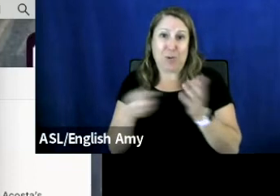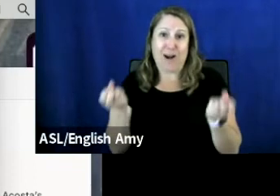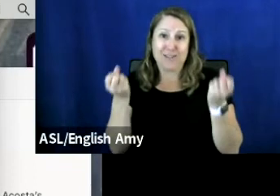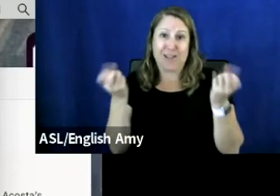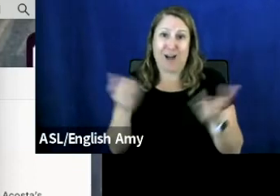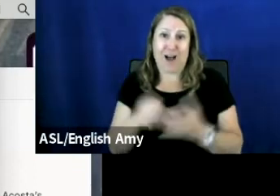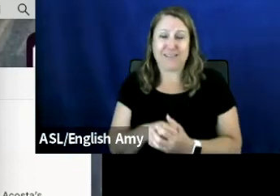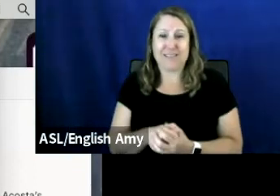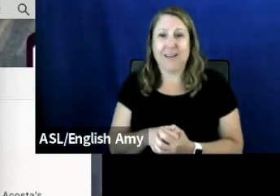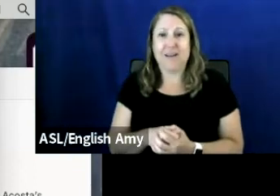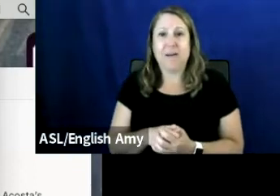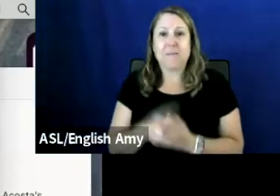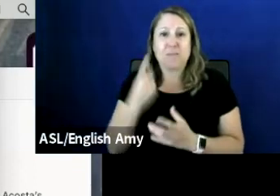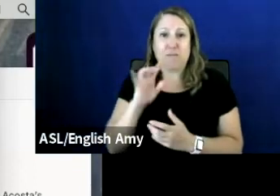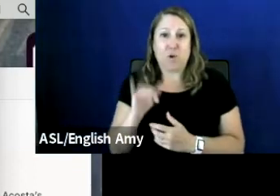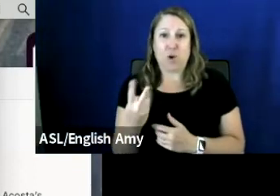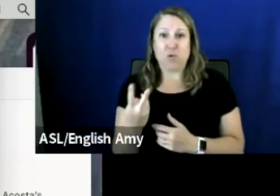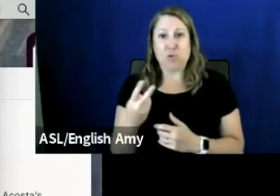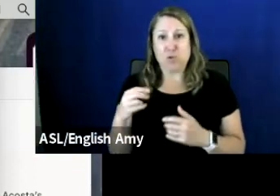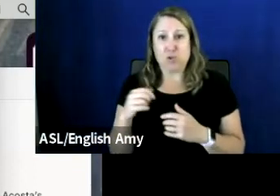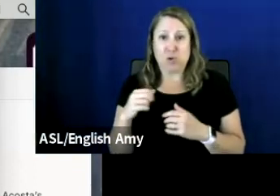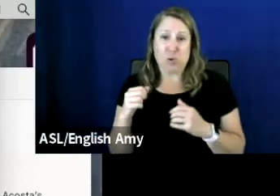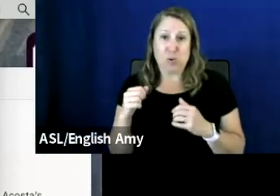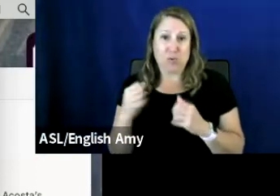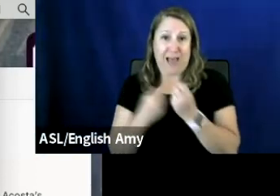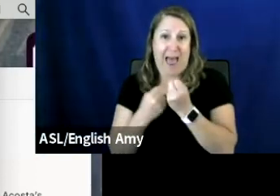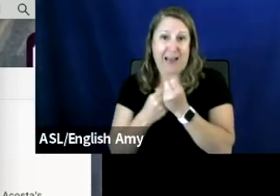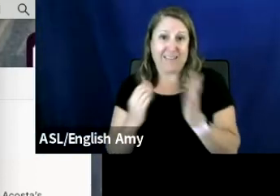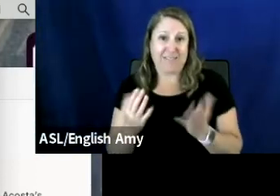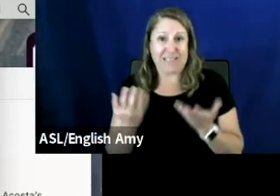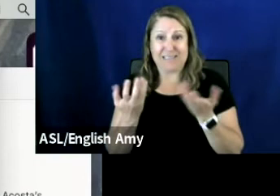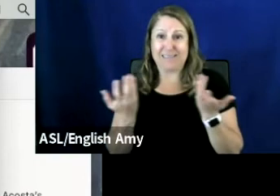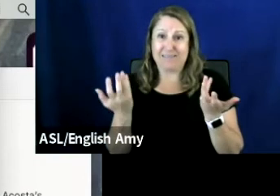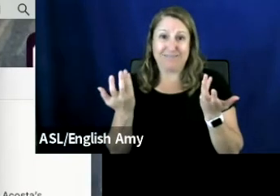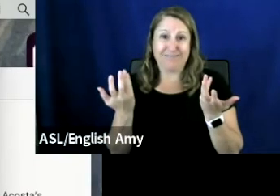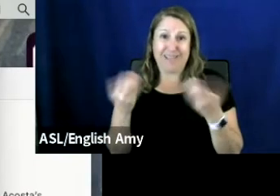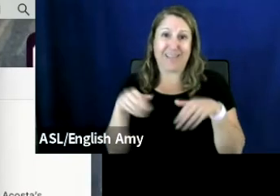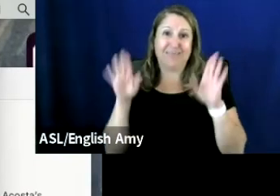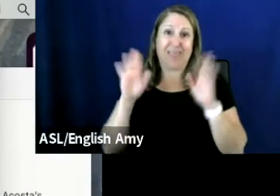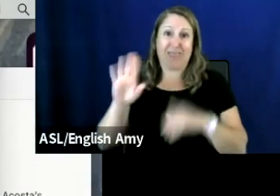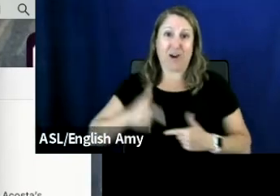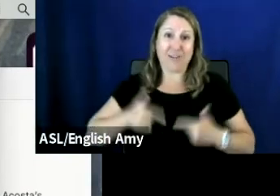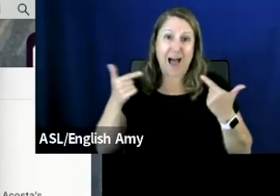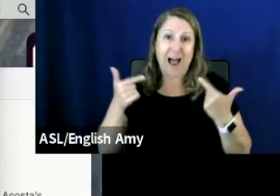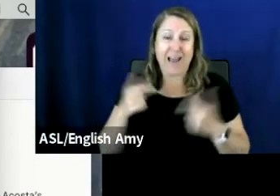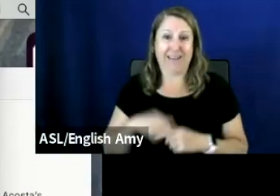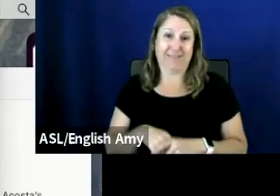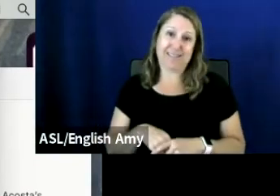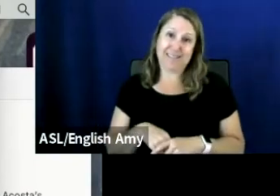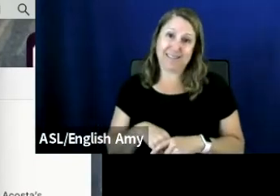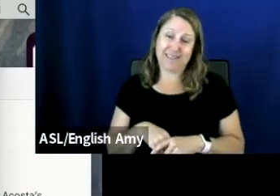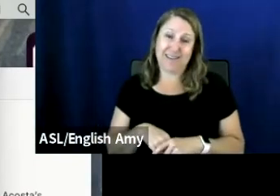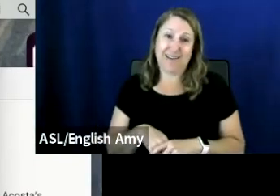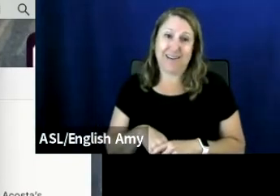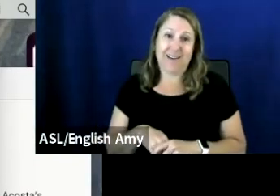for these two activists, it cost them their whole lives, but they still kept going and kept believing. And, you know,